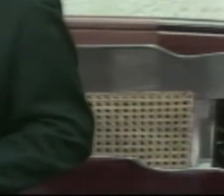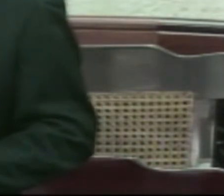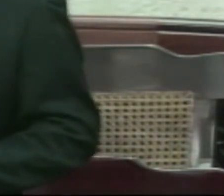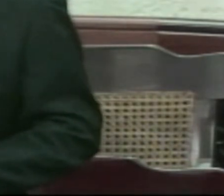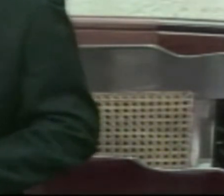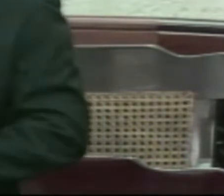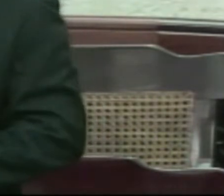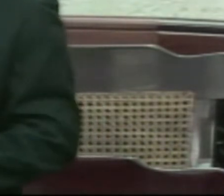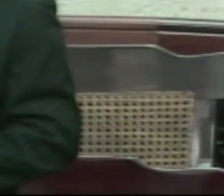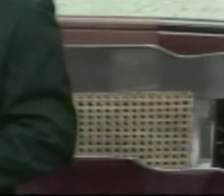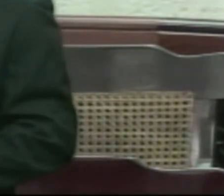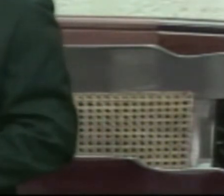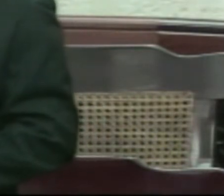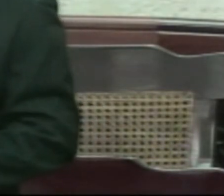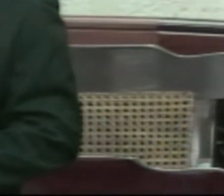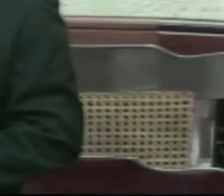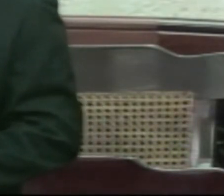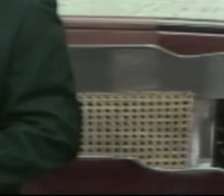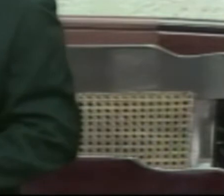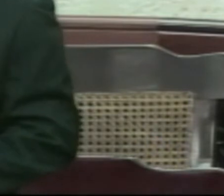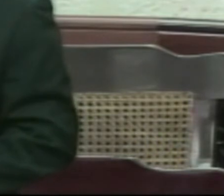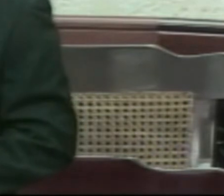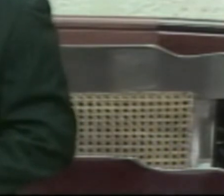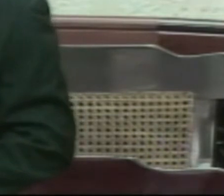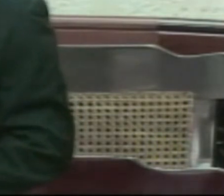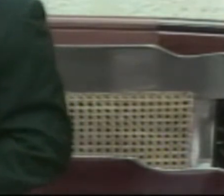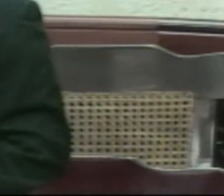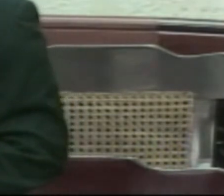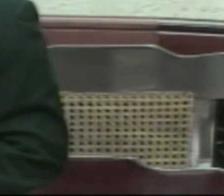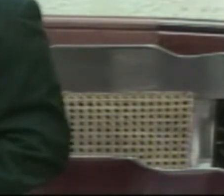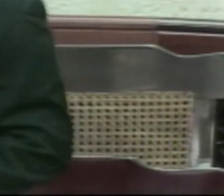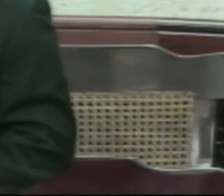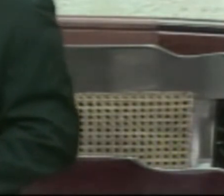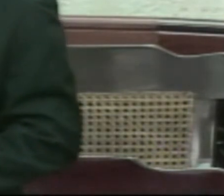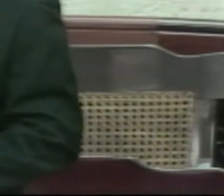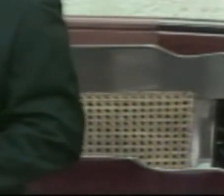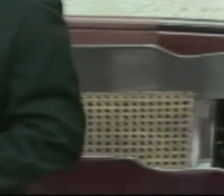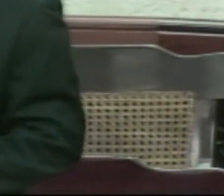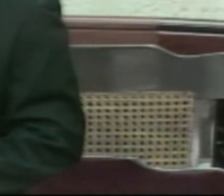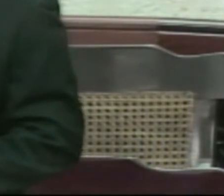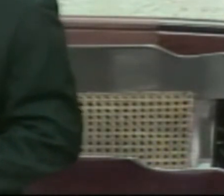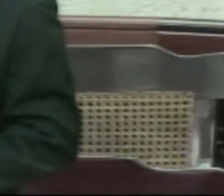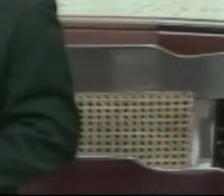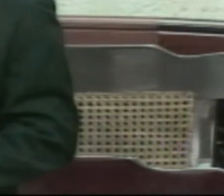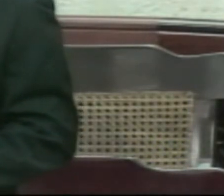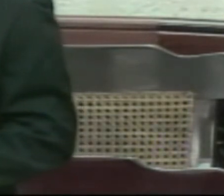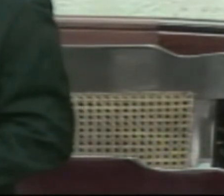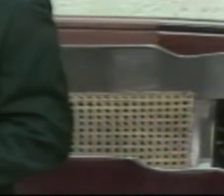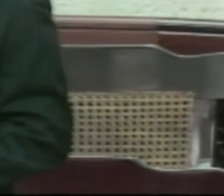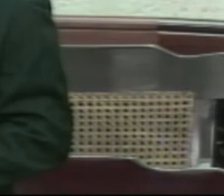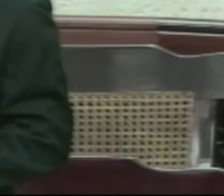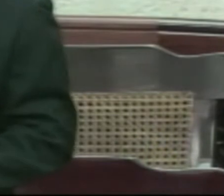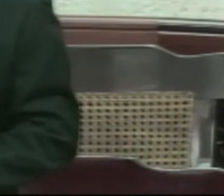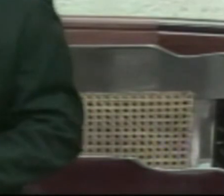said, we need to get some pilots on the ground almost immediately. There are providers out there who are anxious